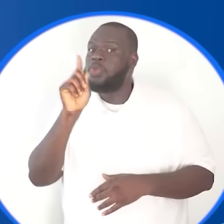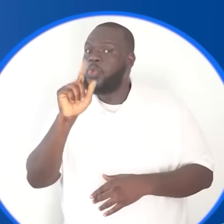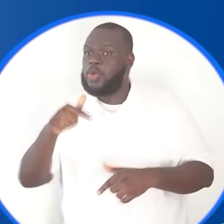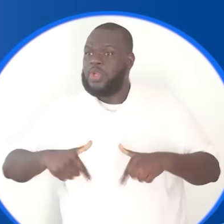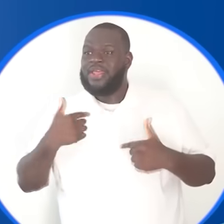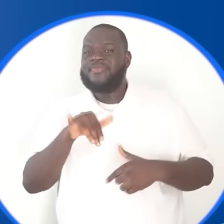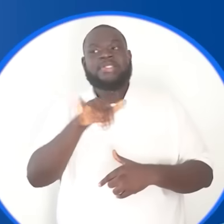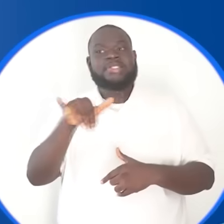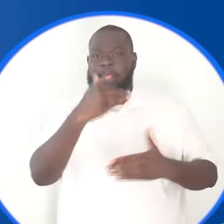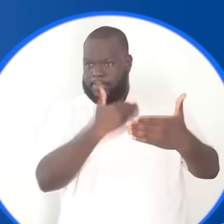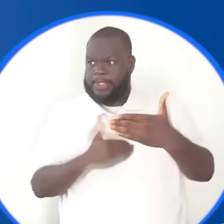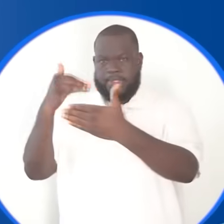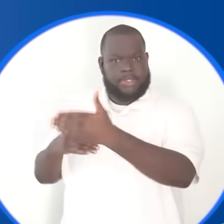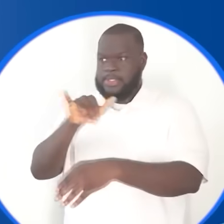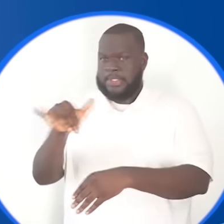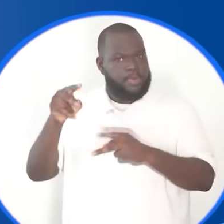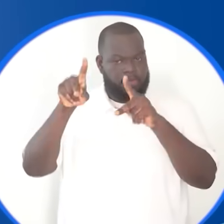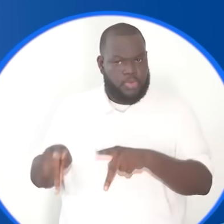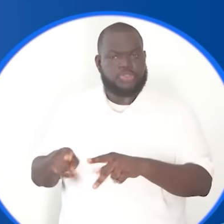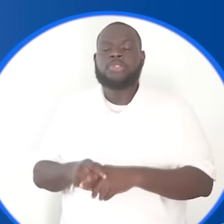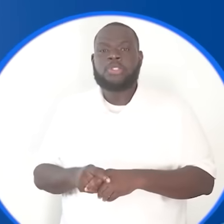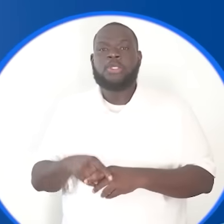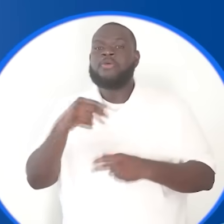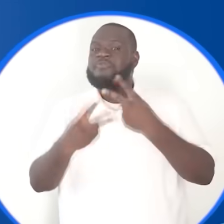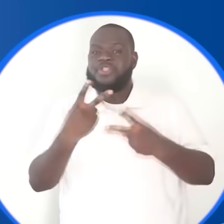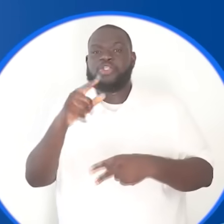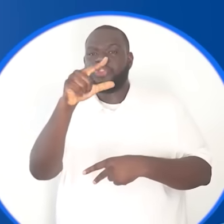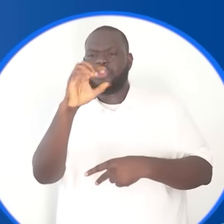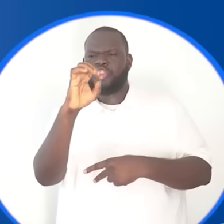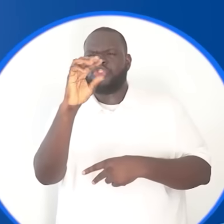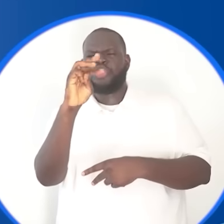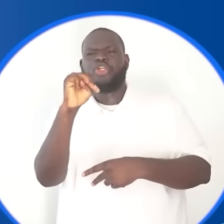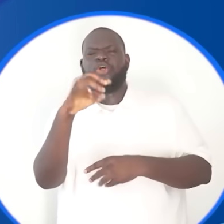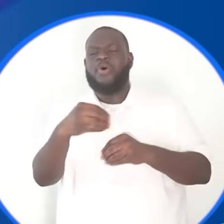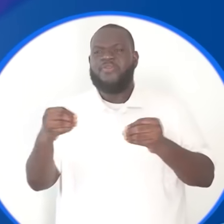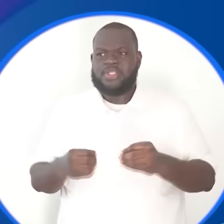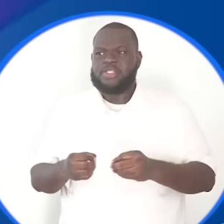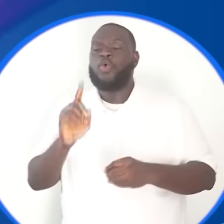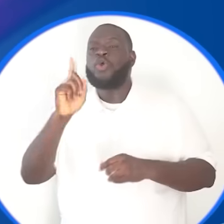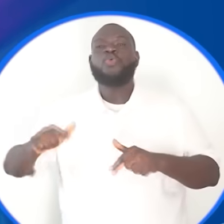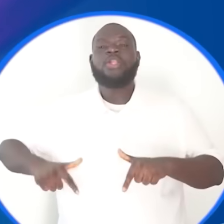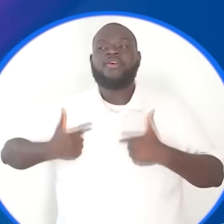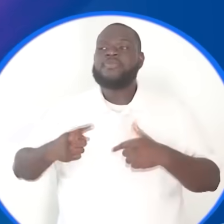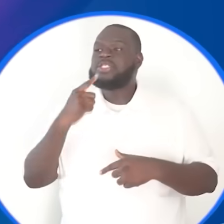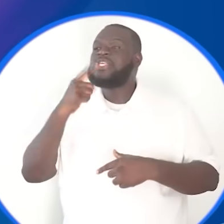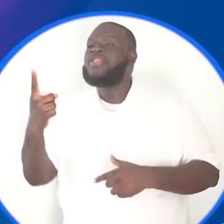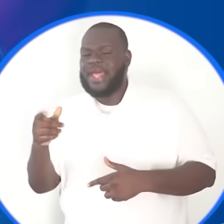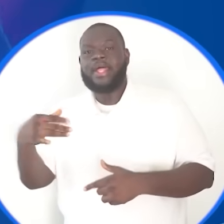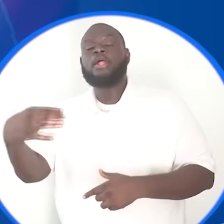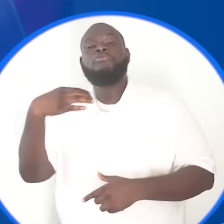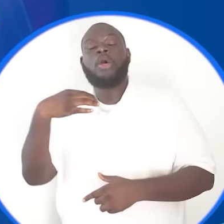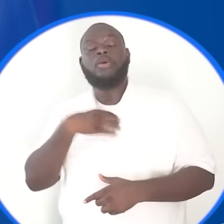person you are objecting to. Visit the GCOM registration office responsible for your area of residence to make an objection. The objections aspect